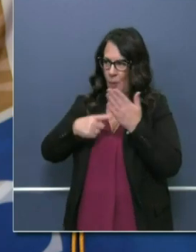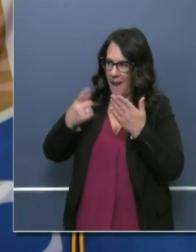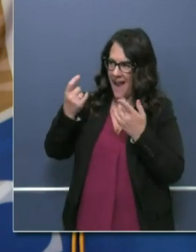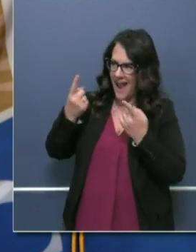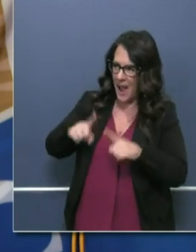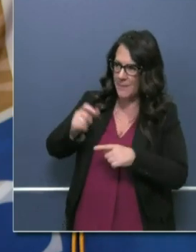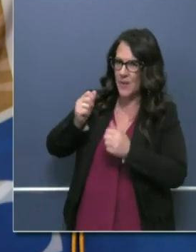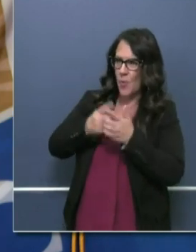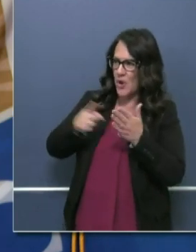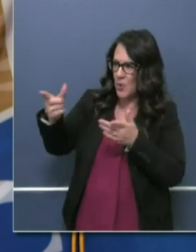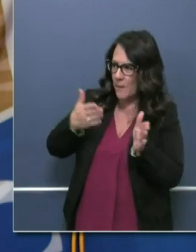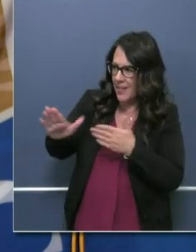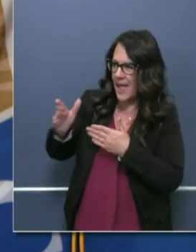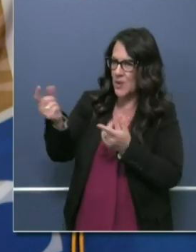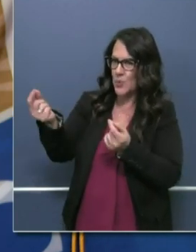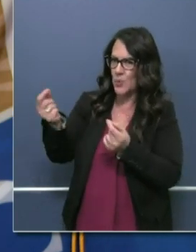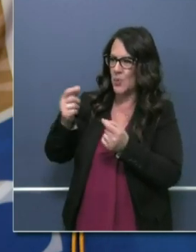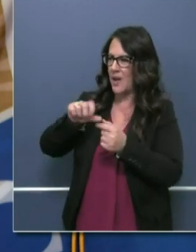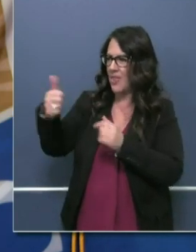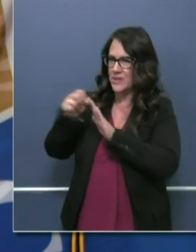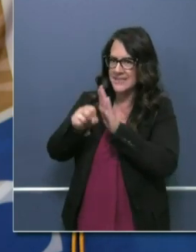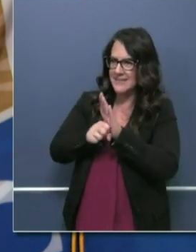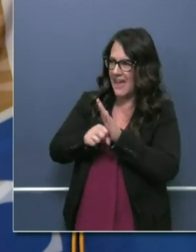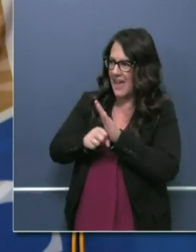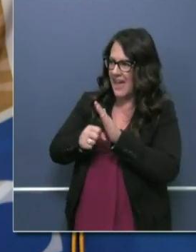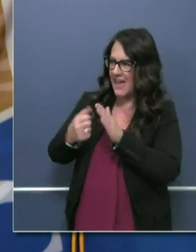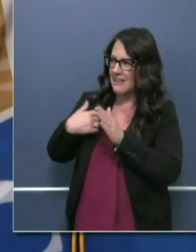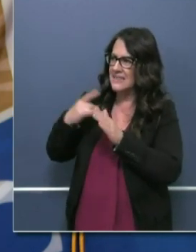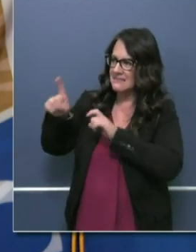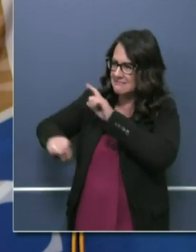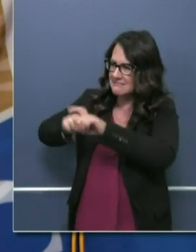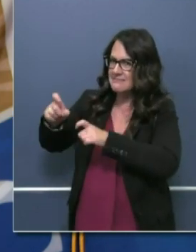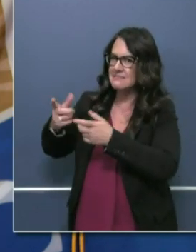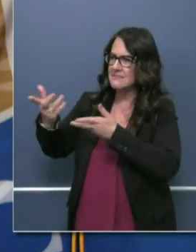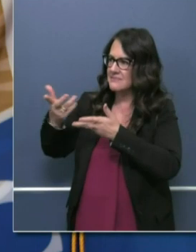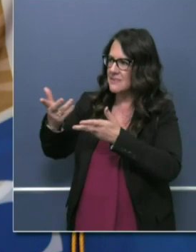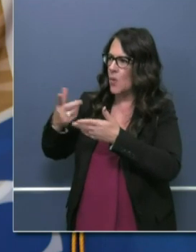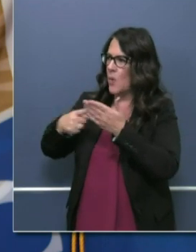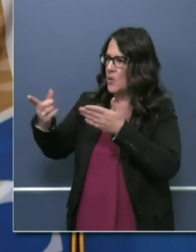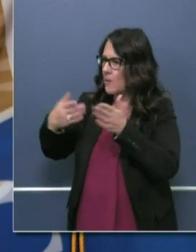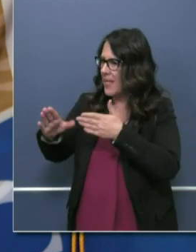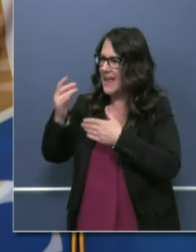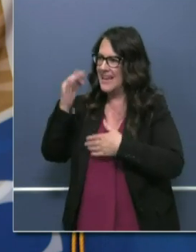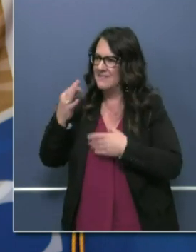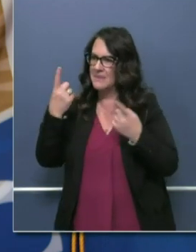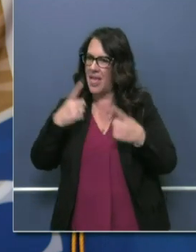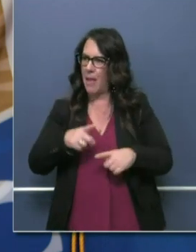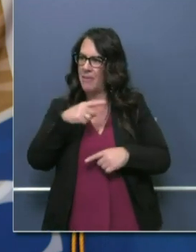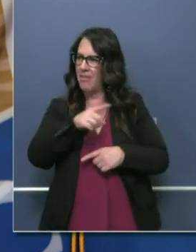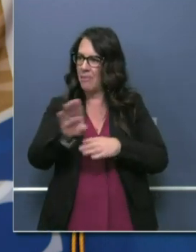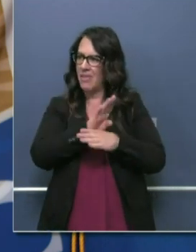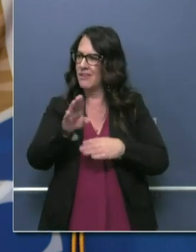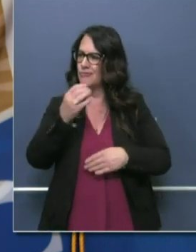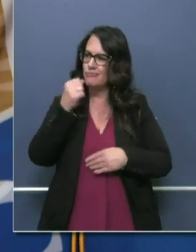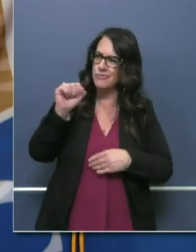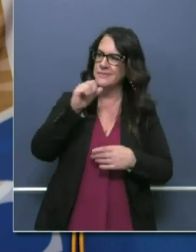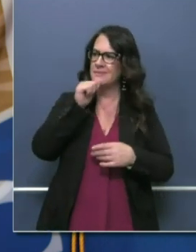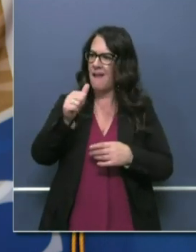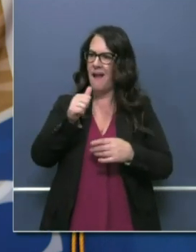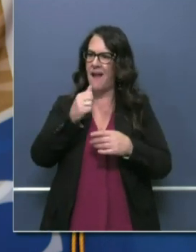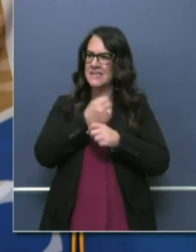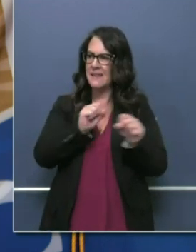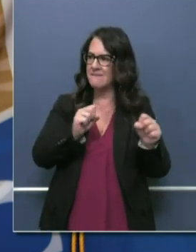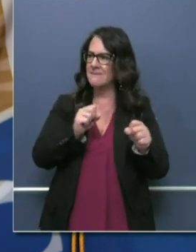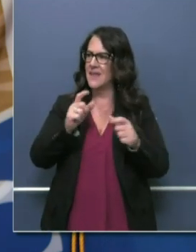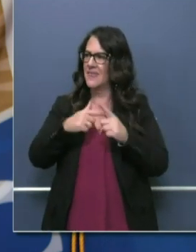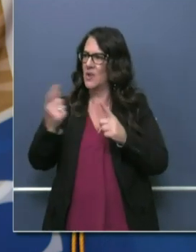things they're doing, and some interesting insight there in terms of that enforcement. But all of it's pretty common